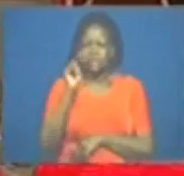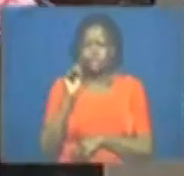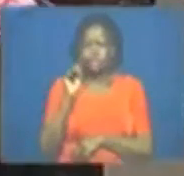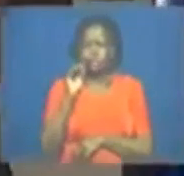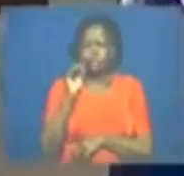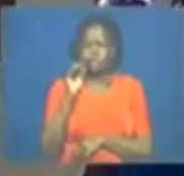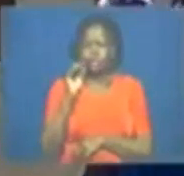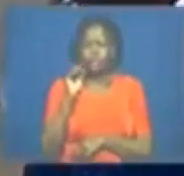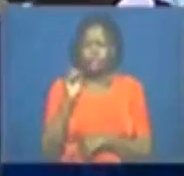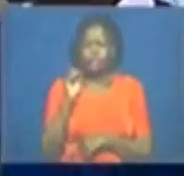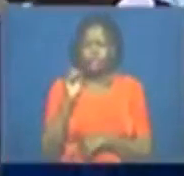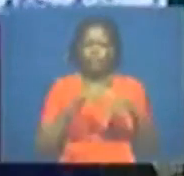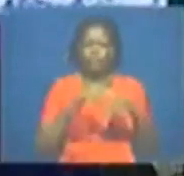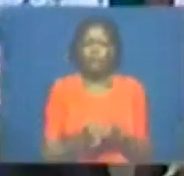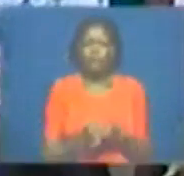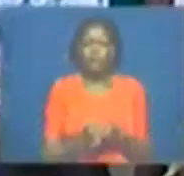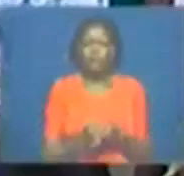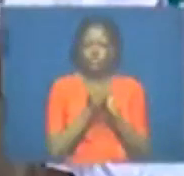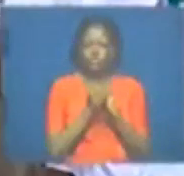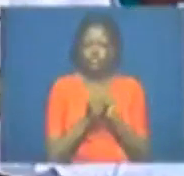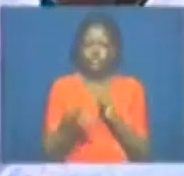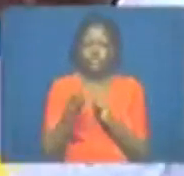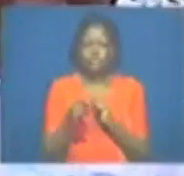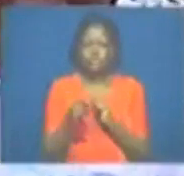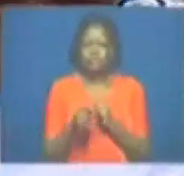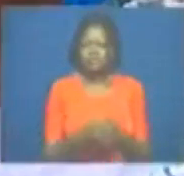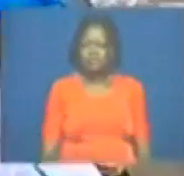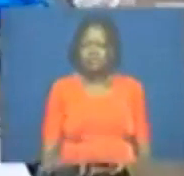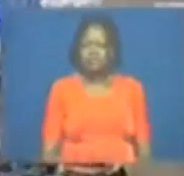to transform the sector.